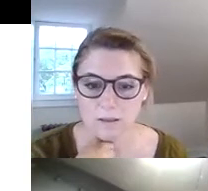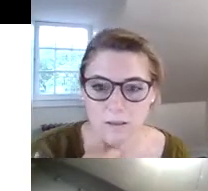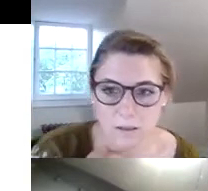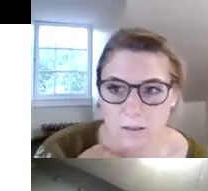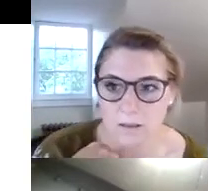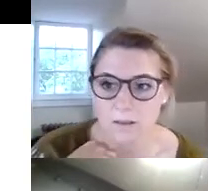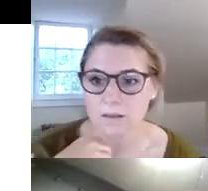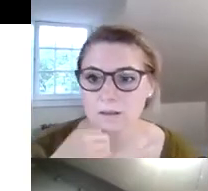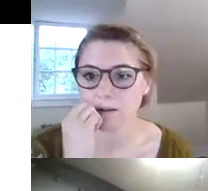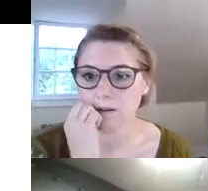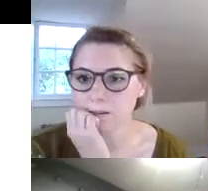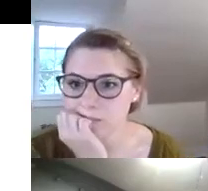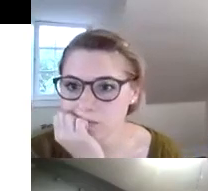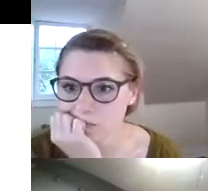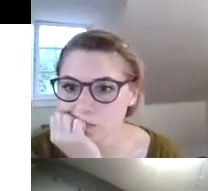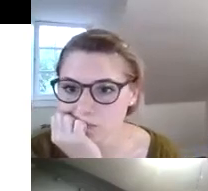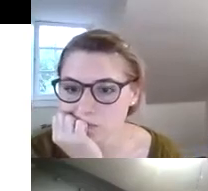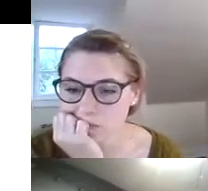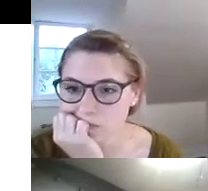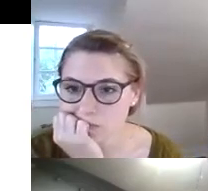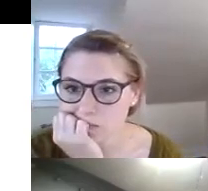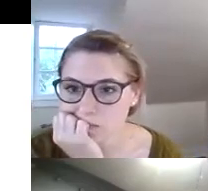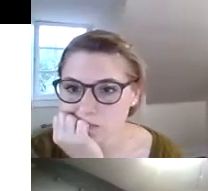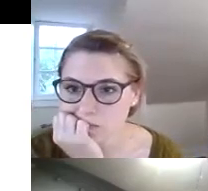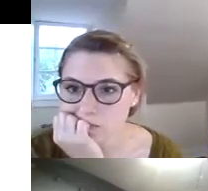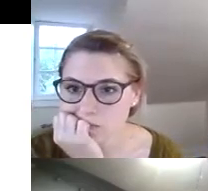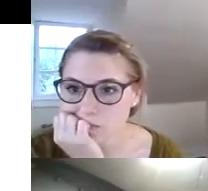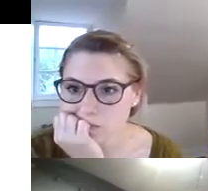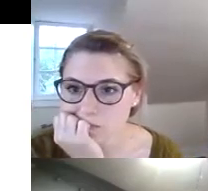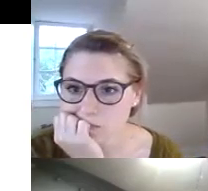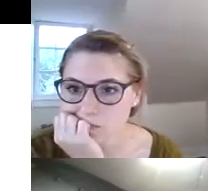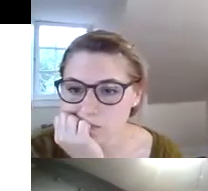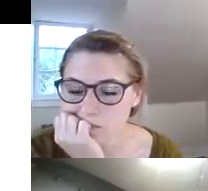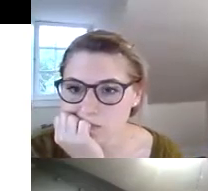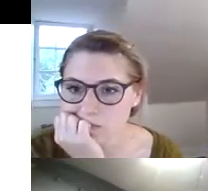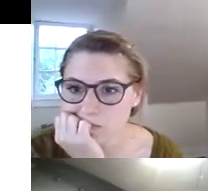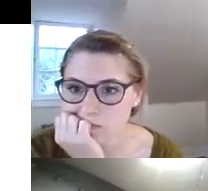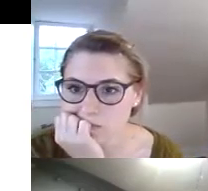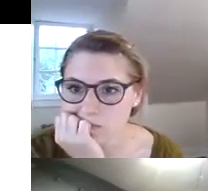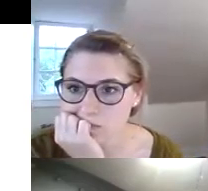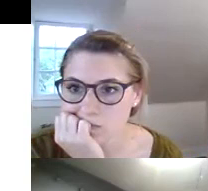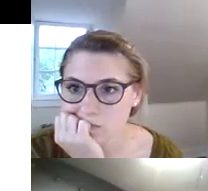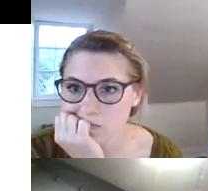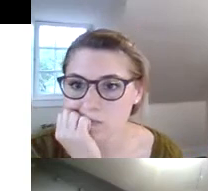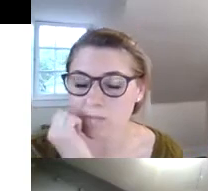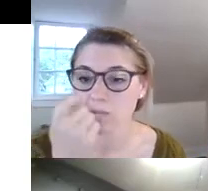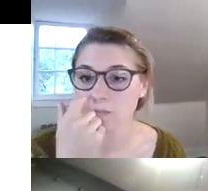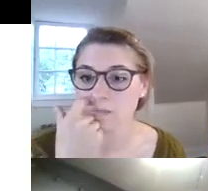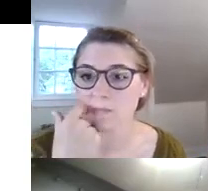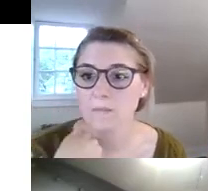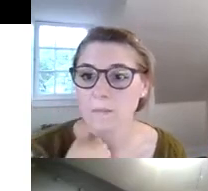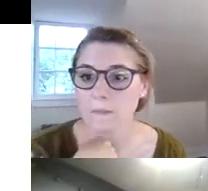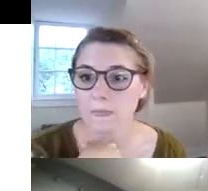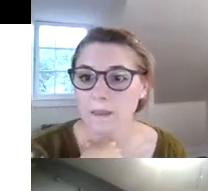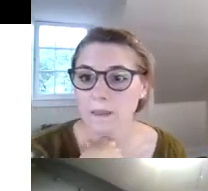at? It's true, the little blue section kind of splits off. We would want to take it, we would want you to be able to get